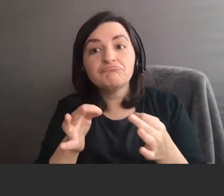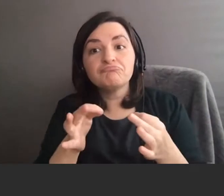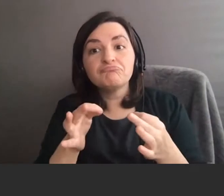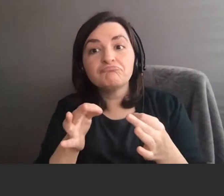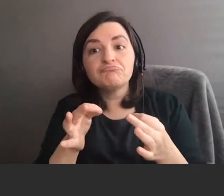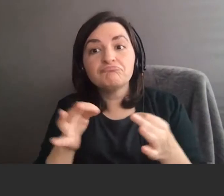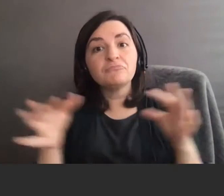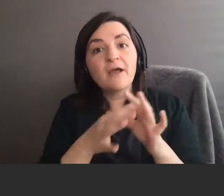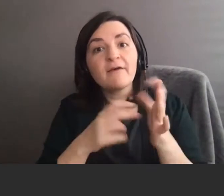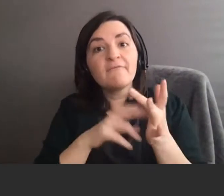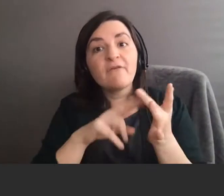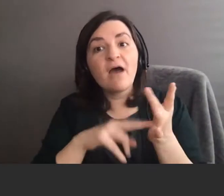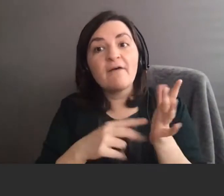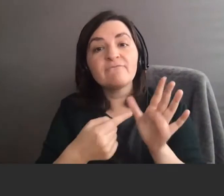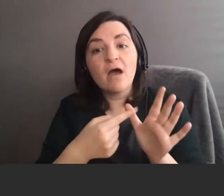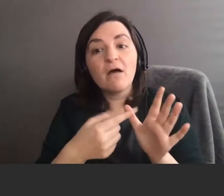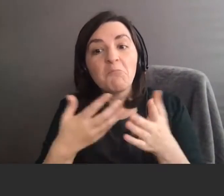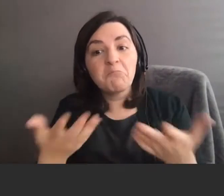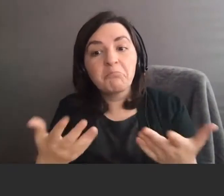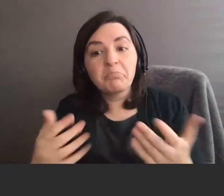form?